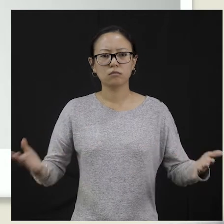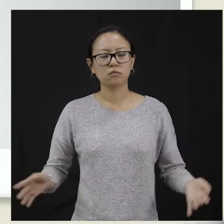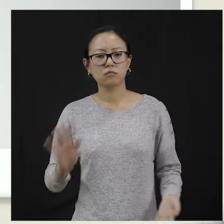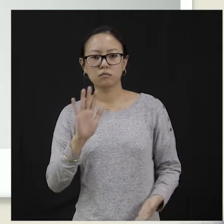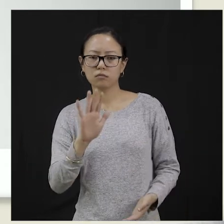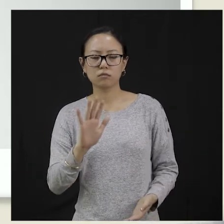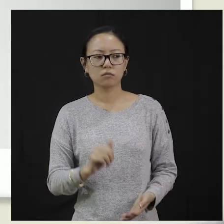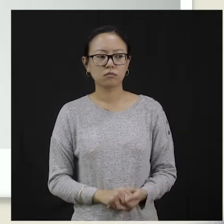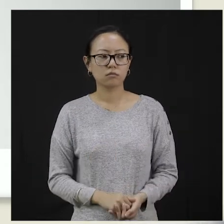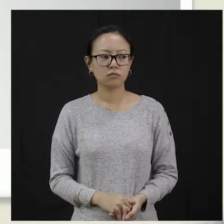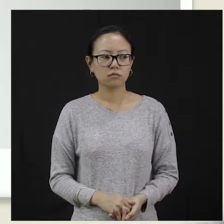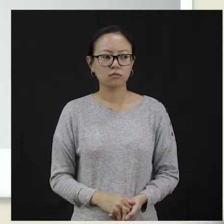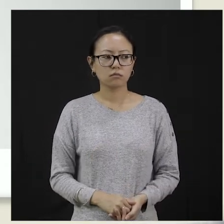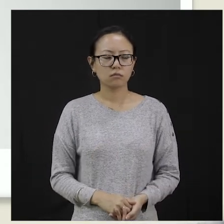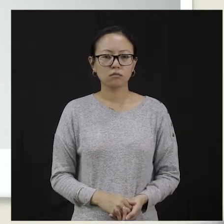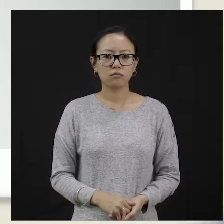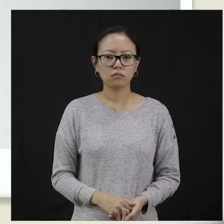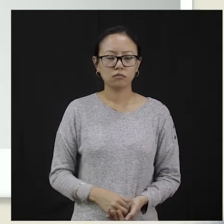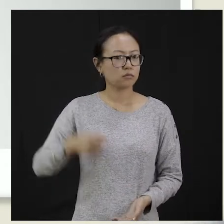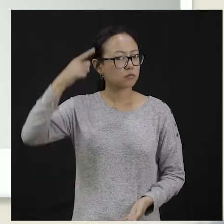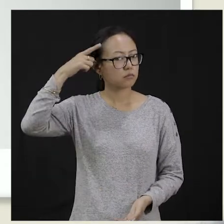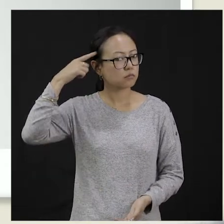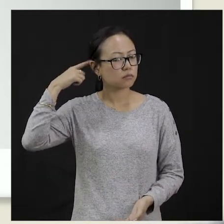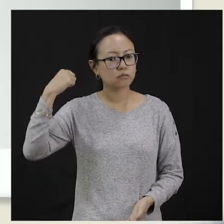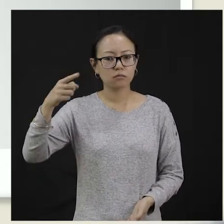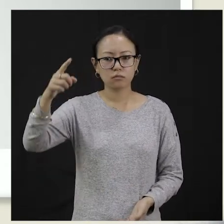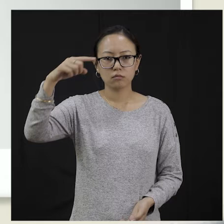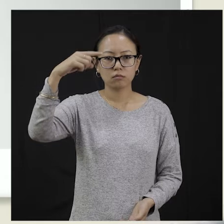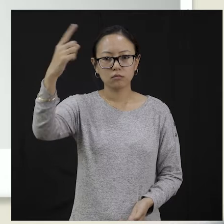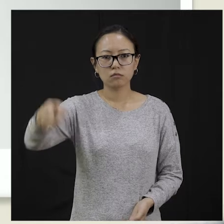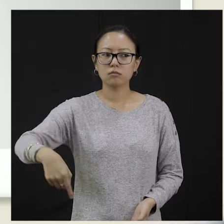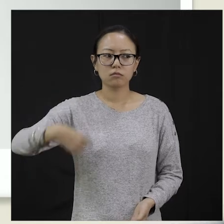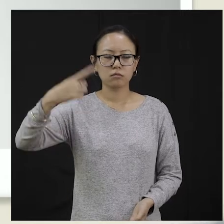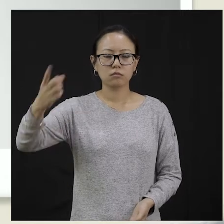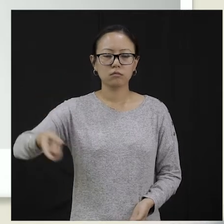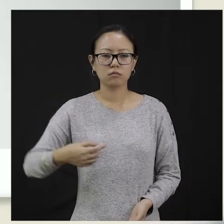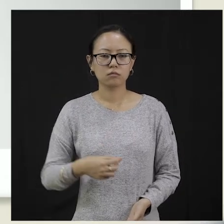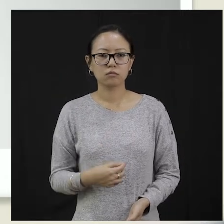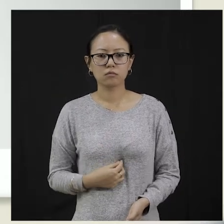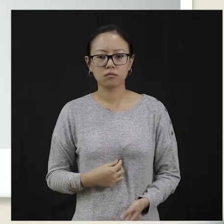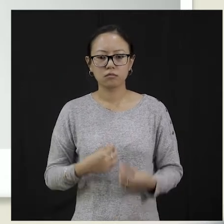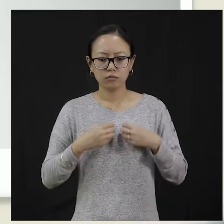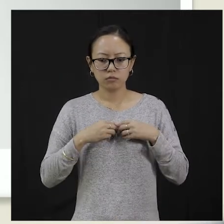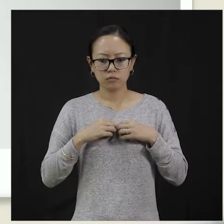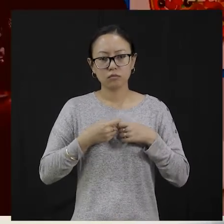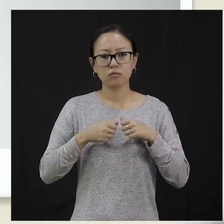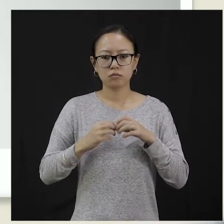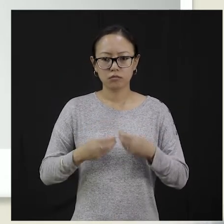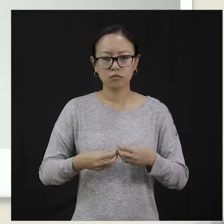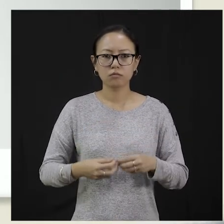in shape, right? Then button, button in your shirt is in which shape? Yes, it